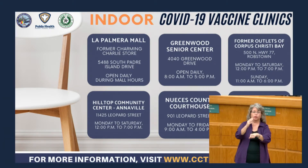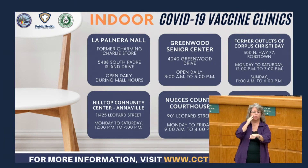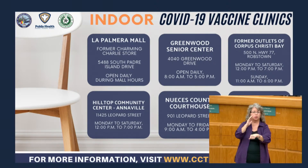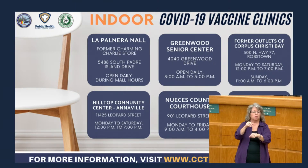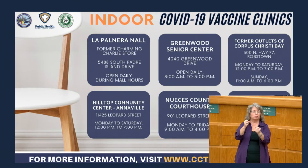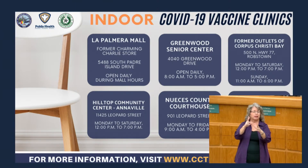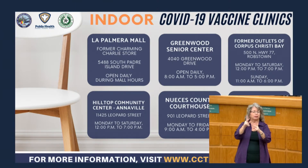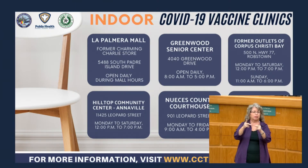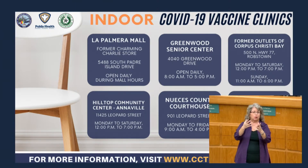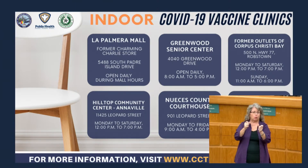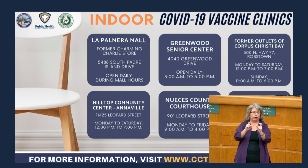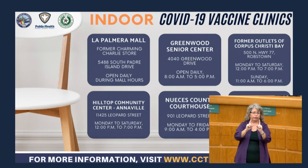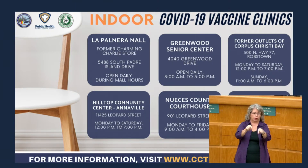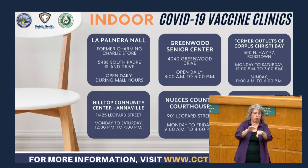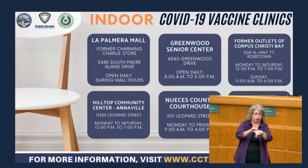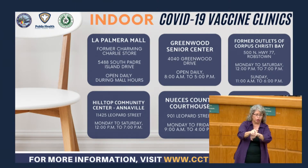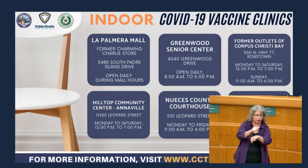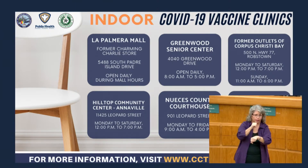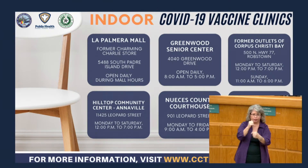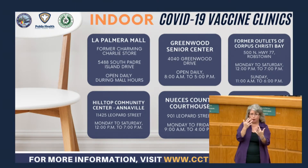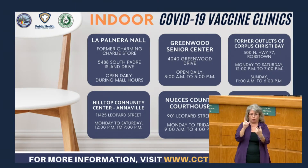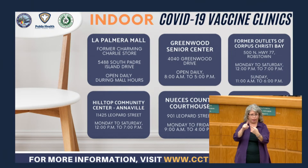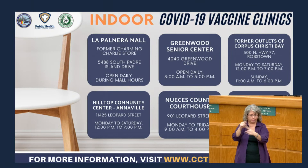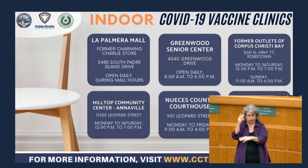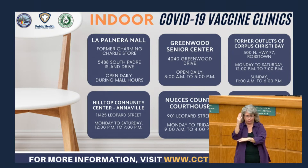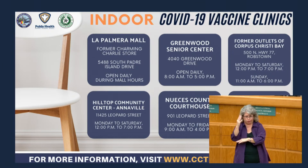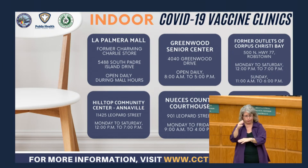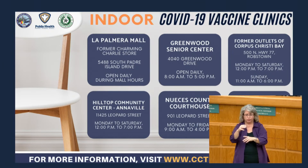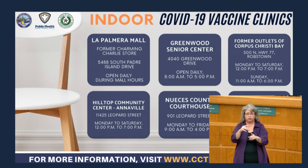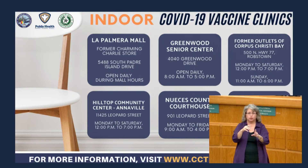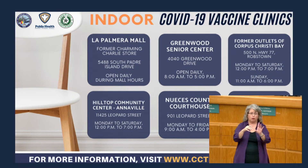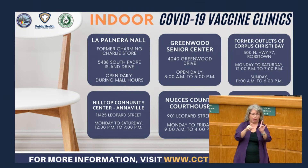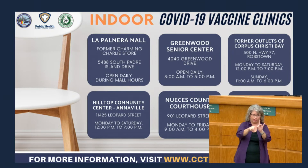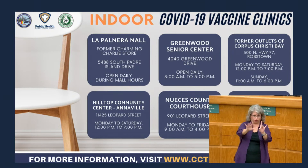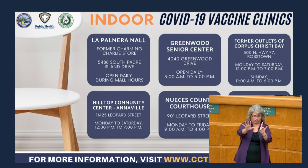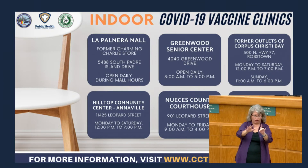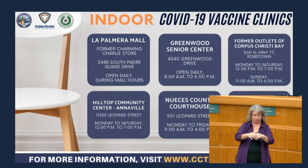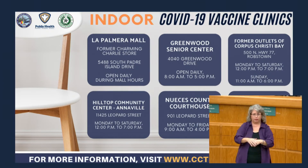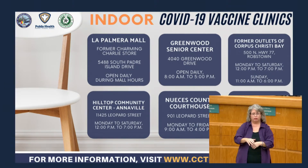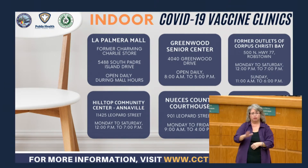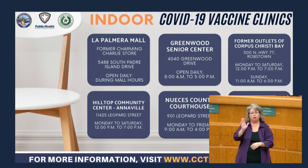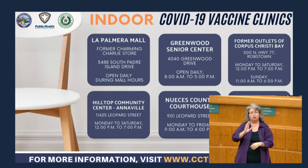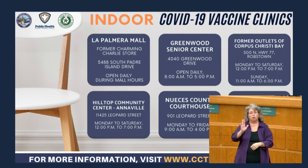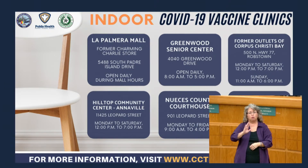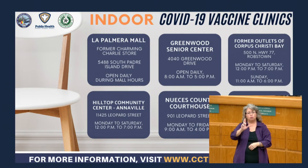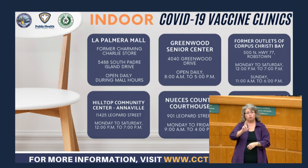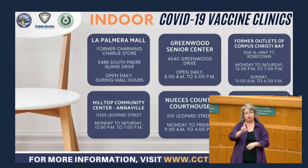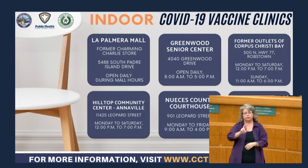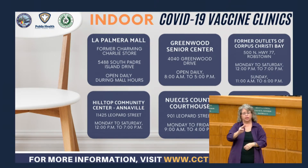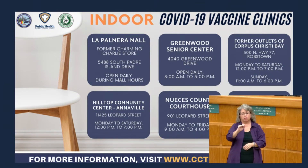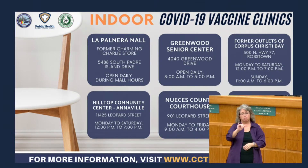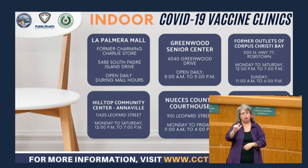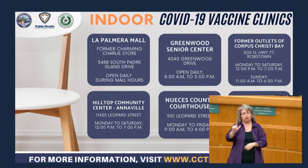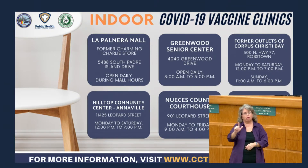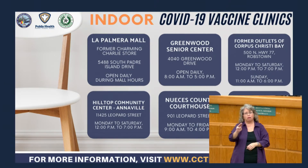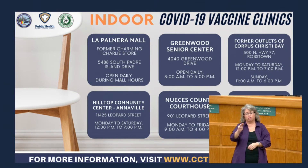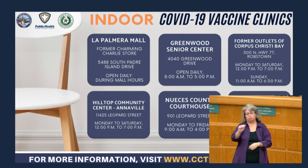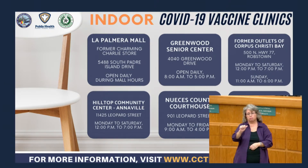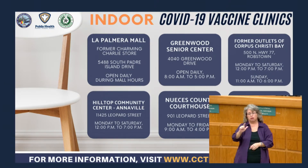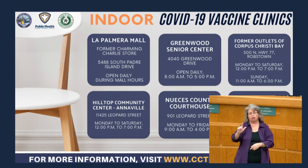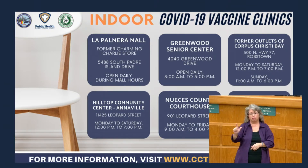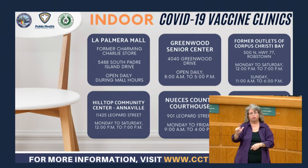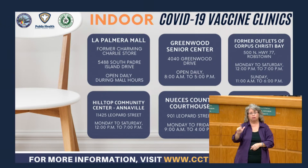earlier instead of waiting till noon. And then we have also at the former outlet malls in Robstown, at the old Nike